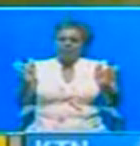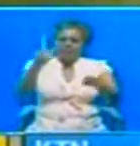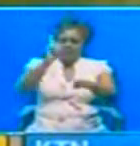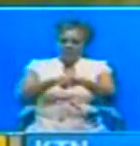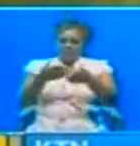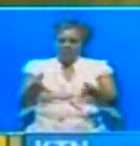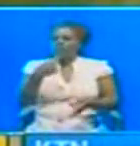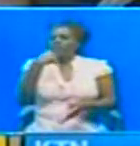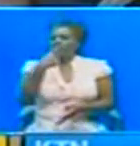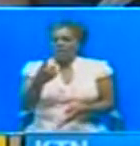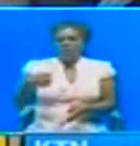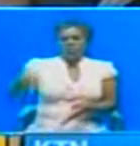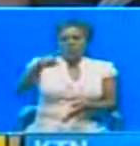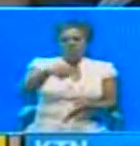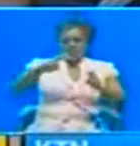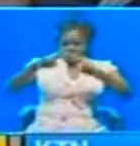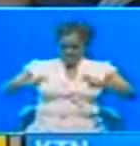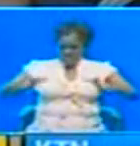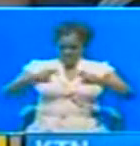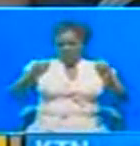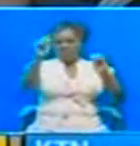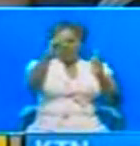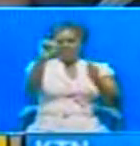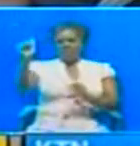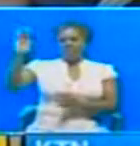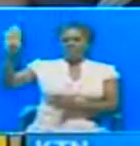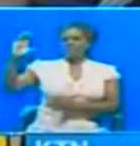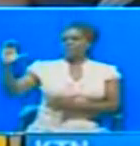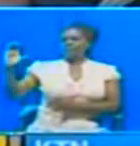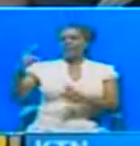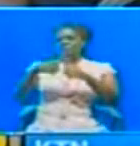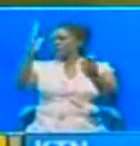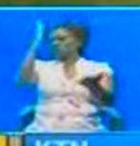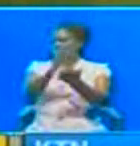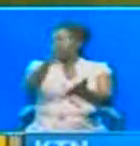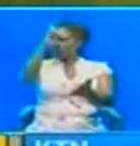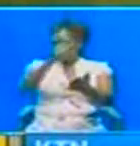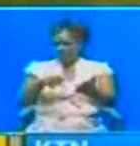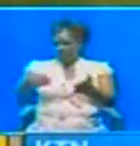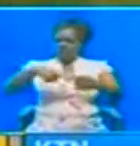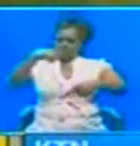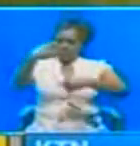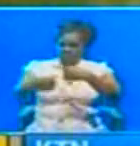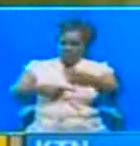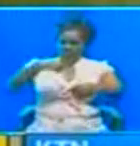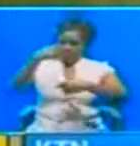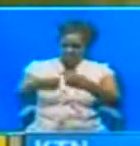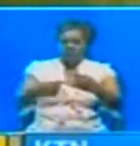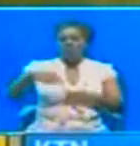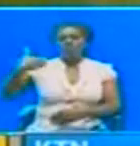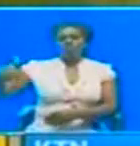to say we are busy investigating A, B, C, or D. But the truth is that this is going on all the